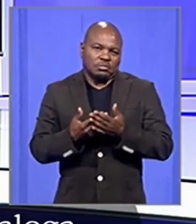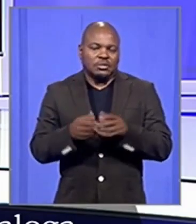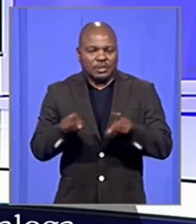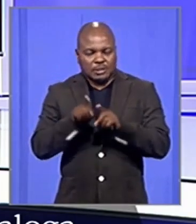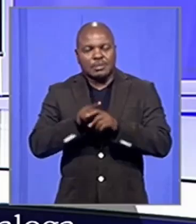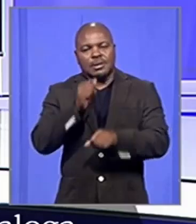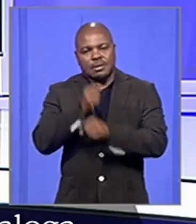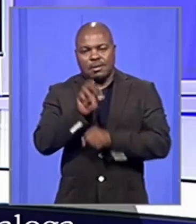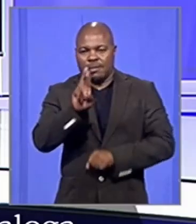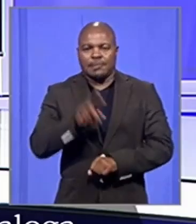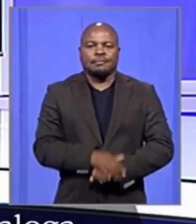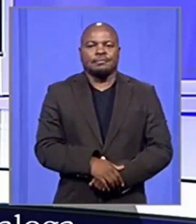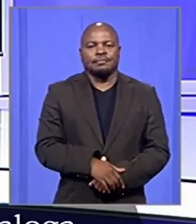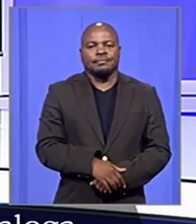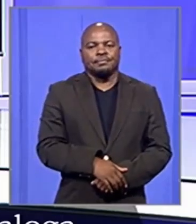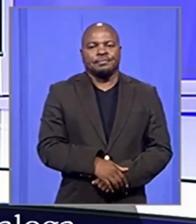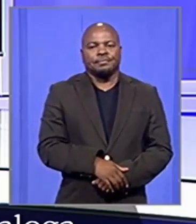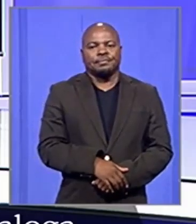akaretšwa le grade R.